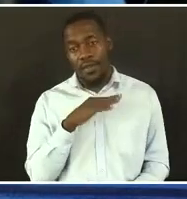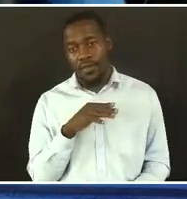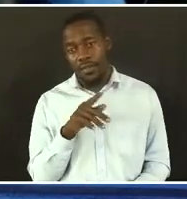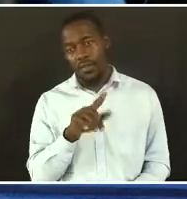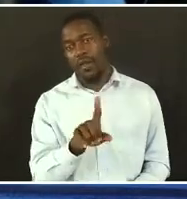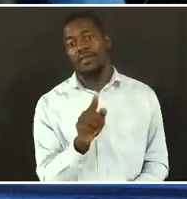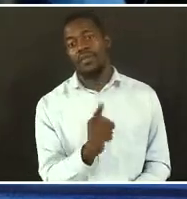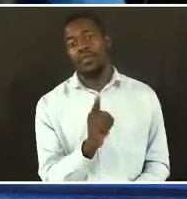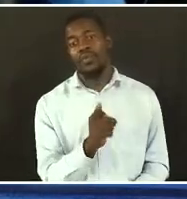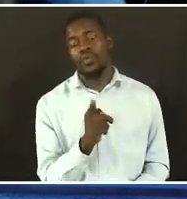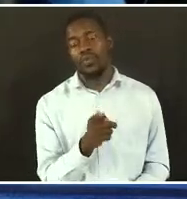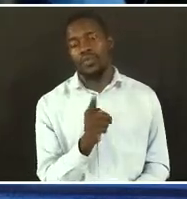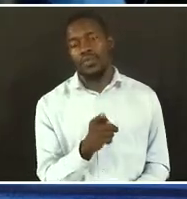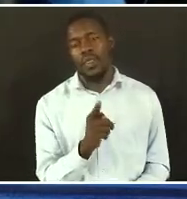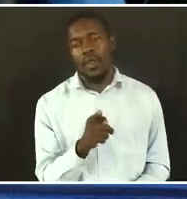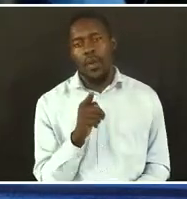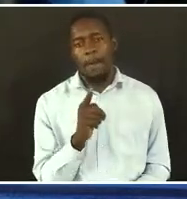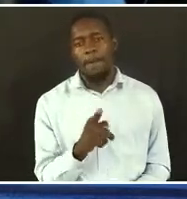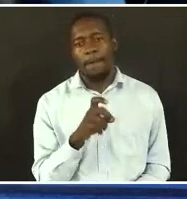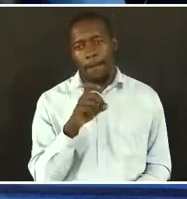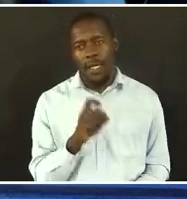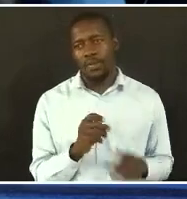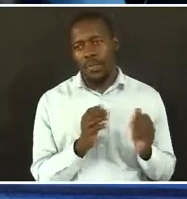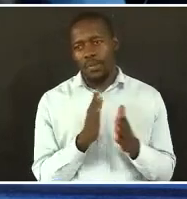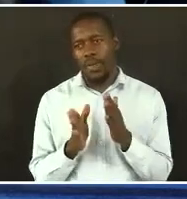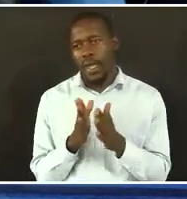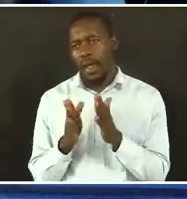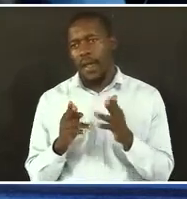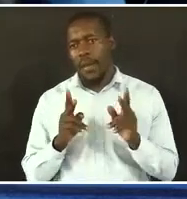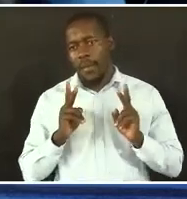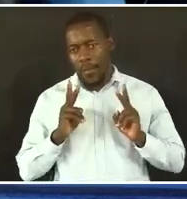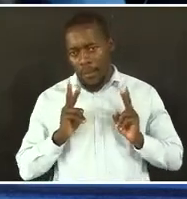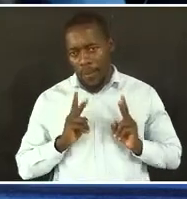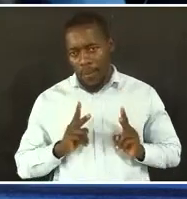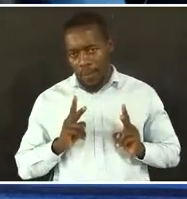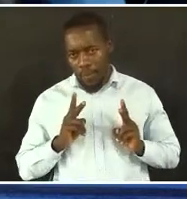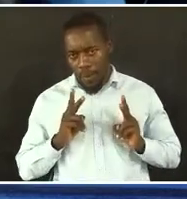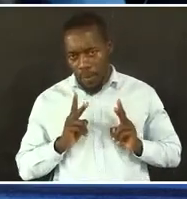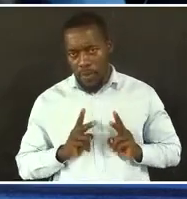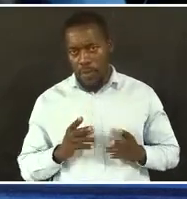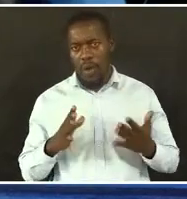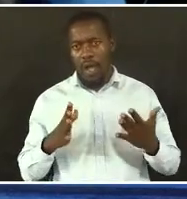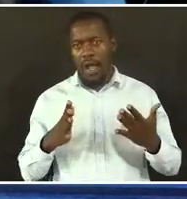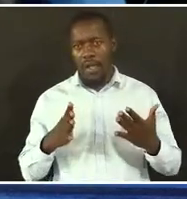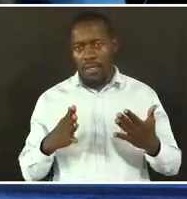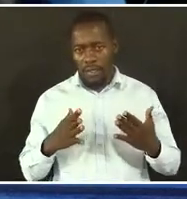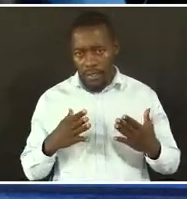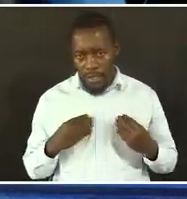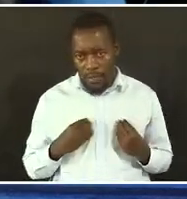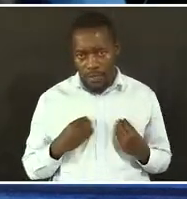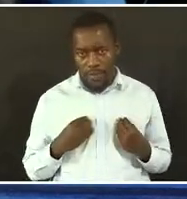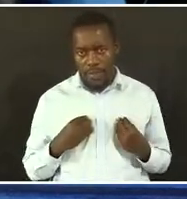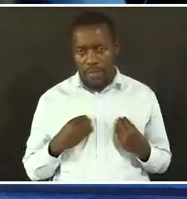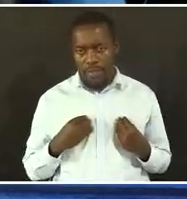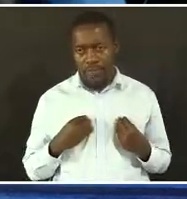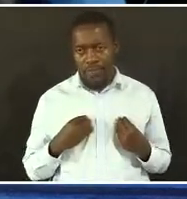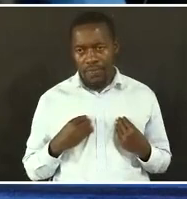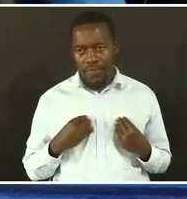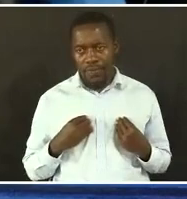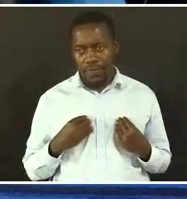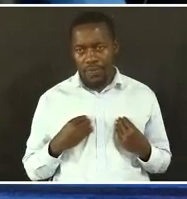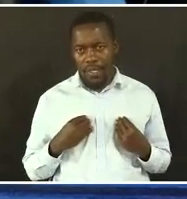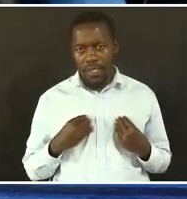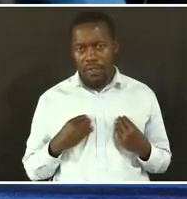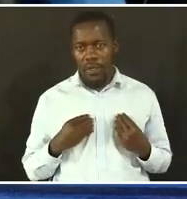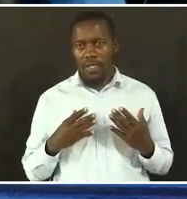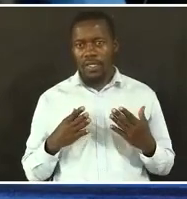You have to make sure you move them from that stage of denial to the stage that they will finally accept that this